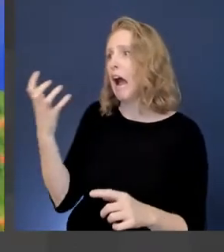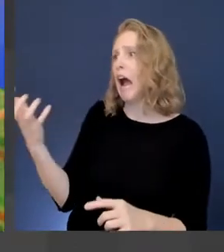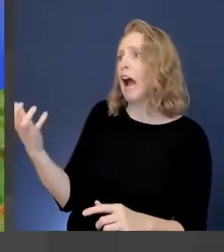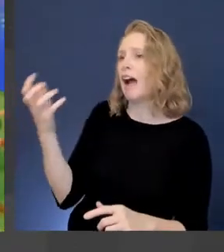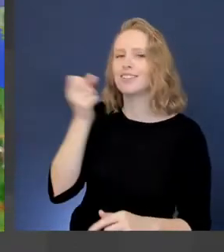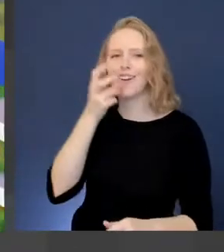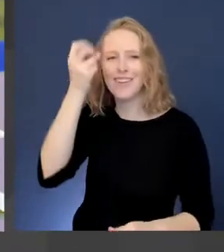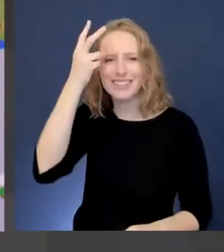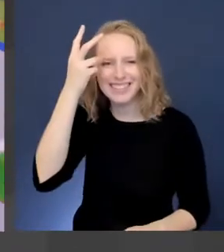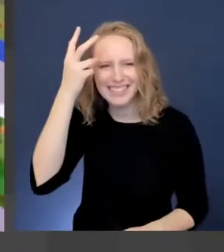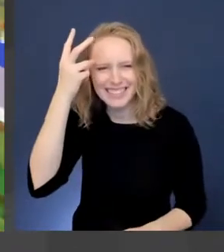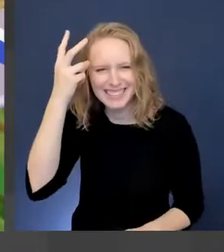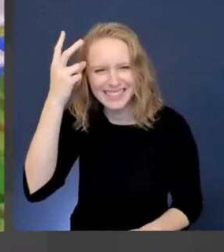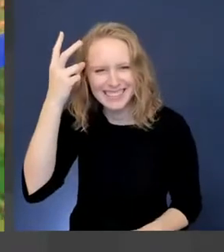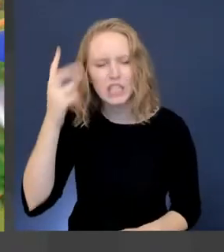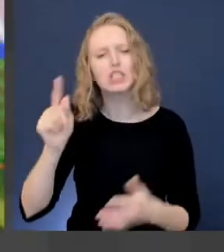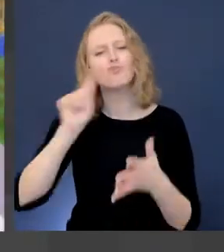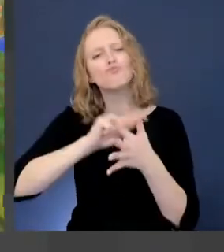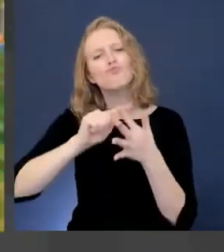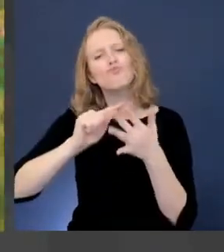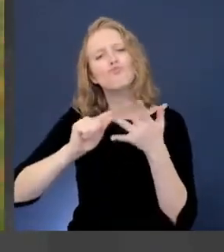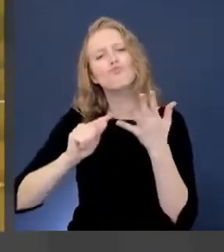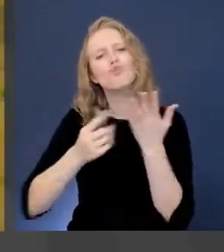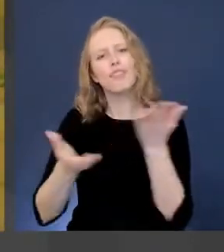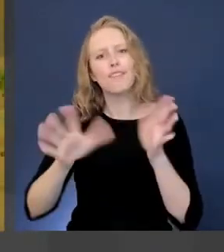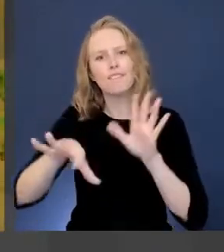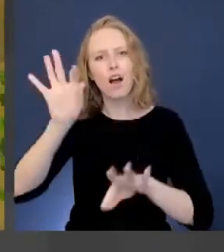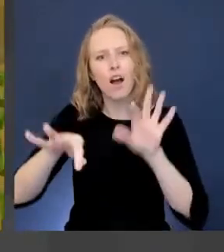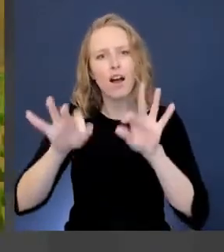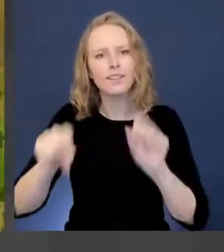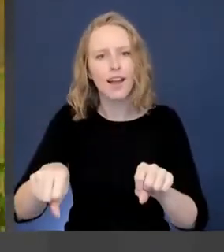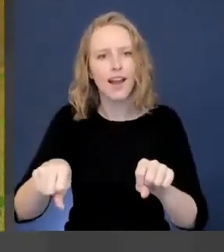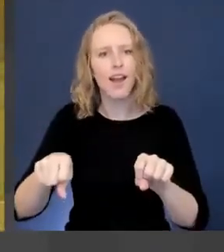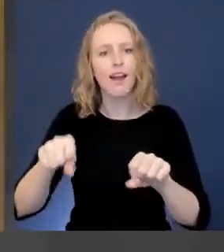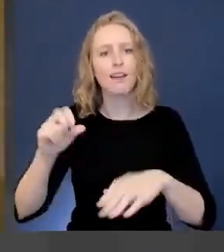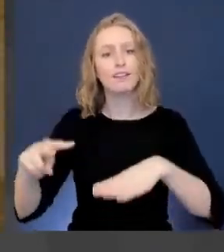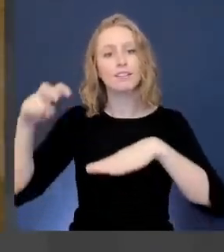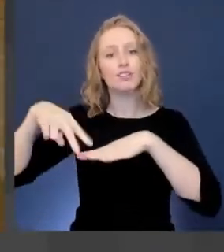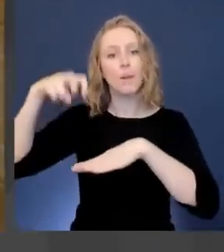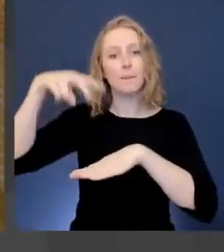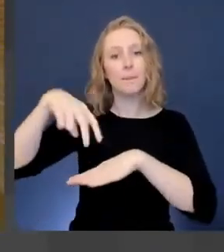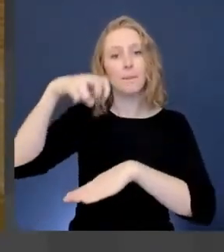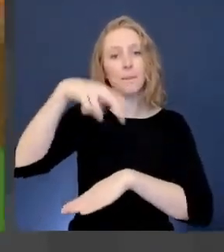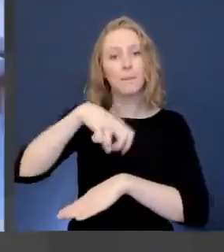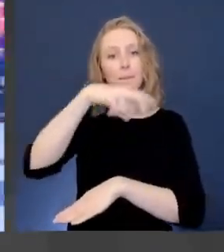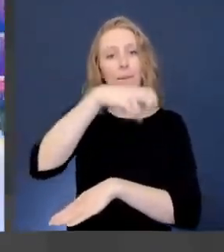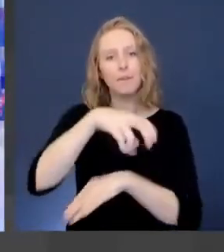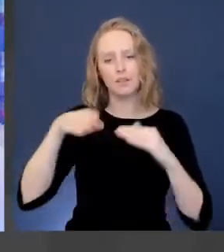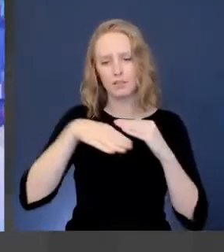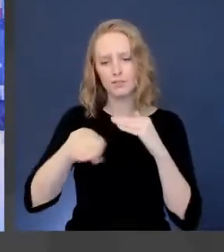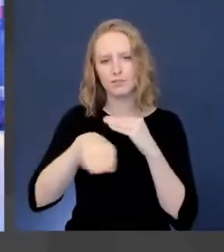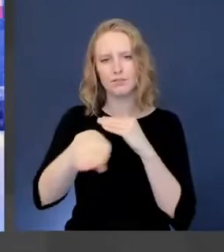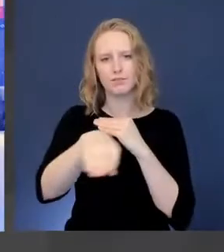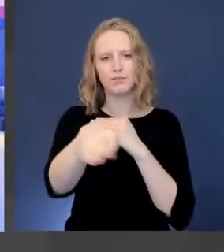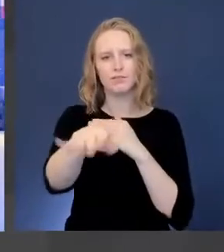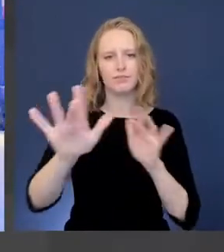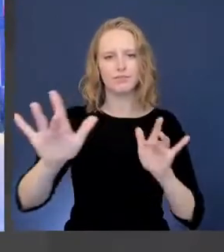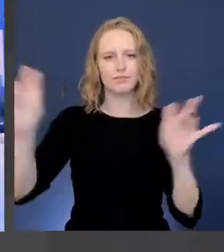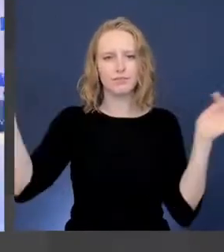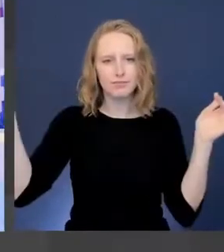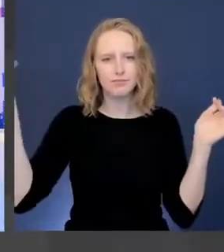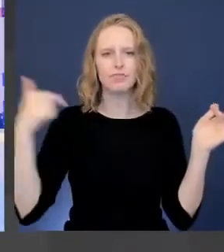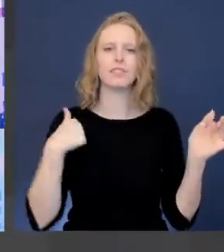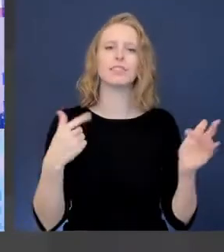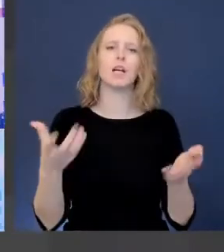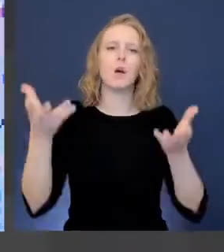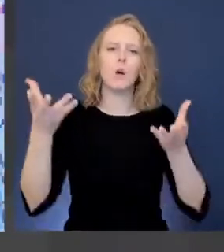These are just a few of all the things there are to find, like jump across some drift leaves, major paths from these. Spending too much time in powder snow